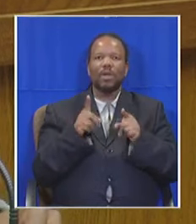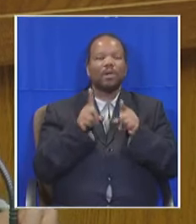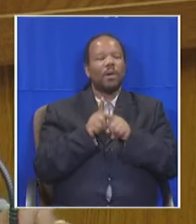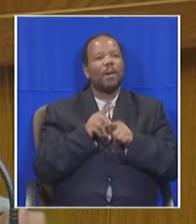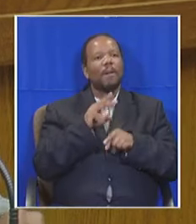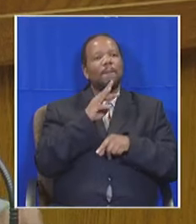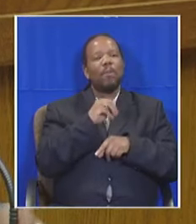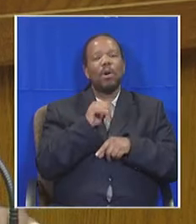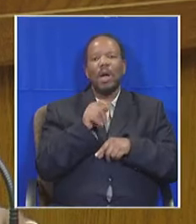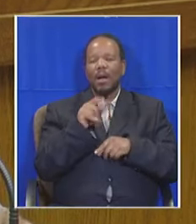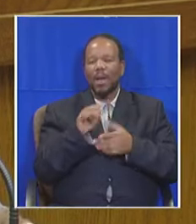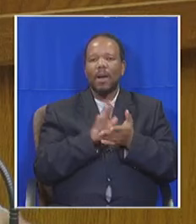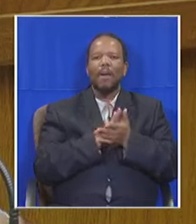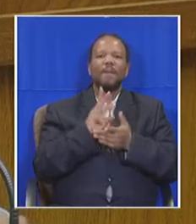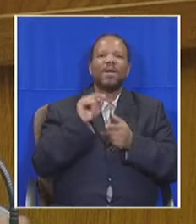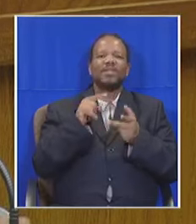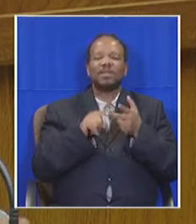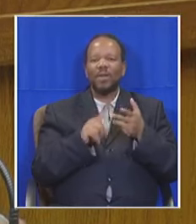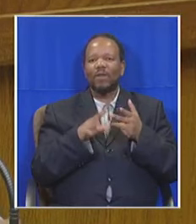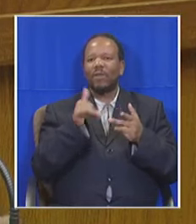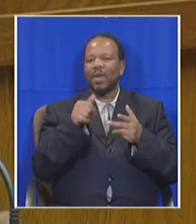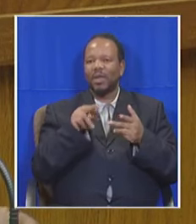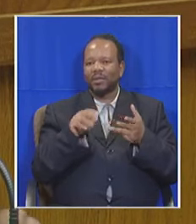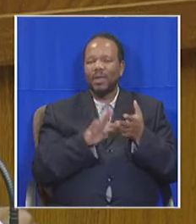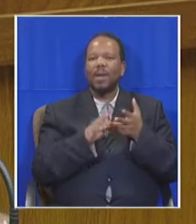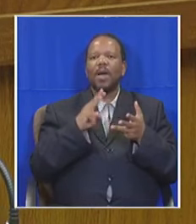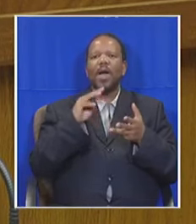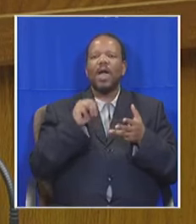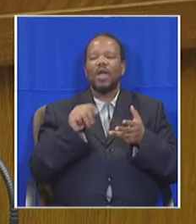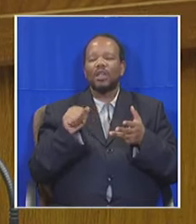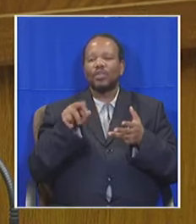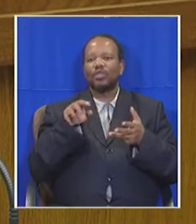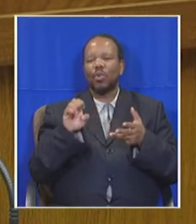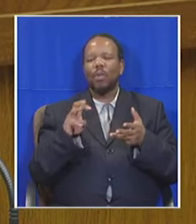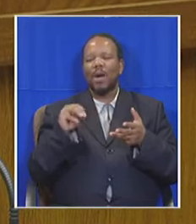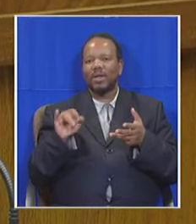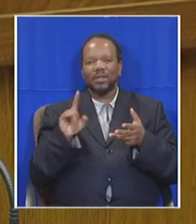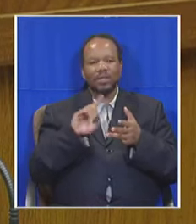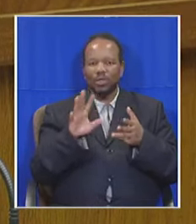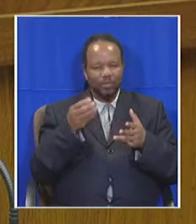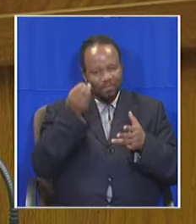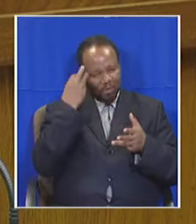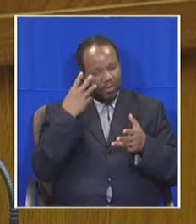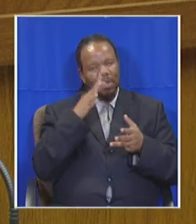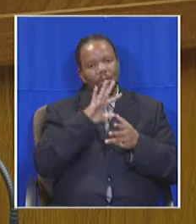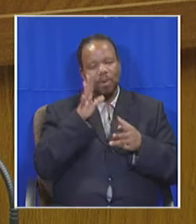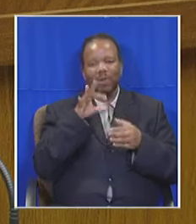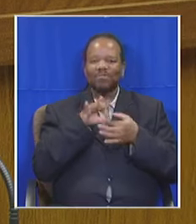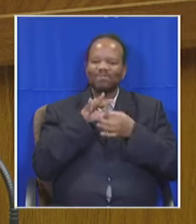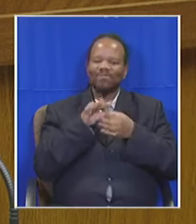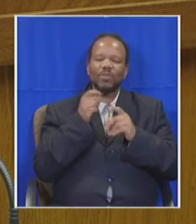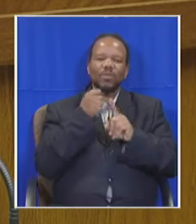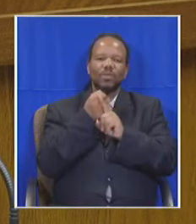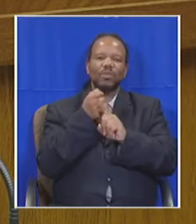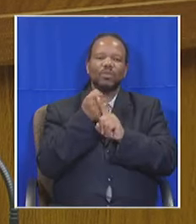Mokaba, Tsetsi Mashinini and Solomon Mahlangu, Andrew Madi, should not be lost in vain, but we must soldier on as young people